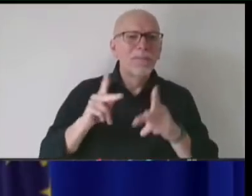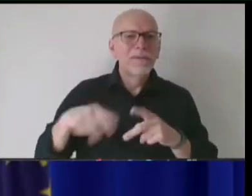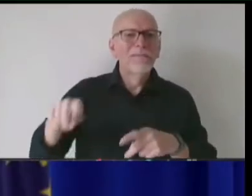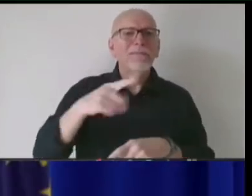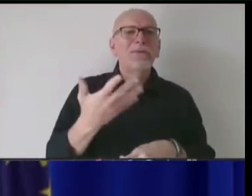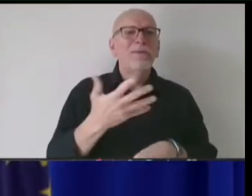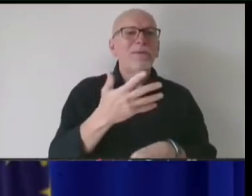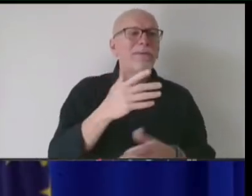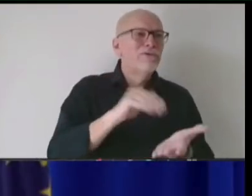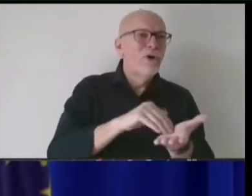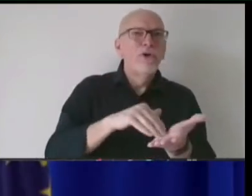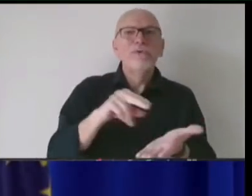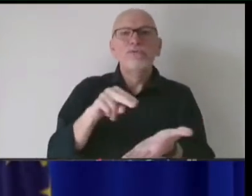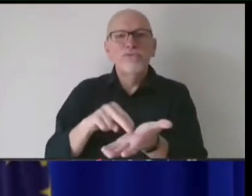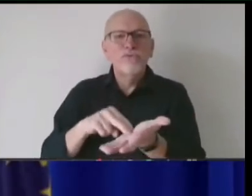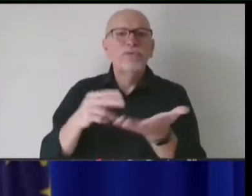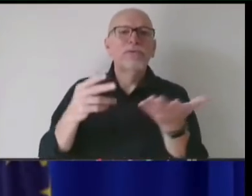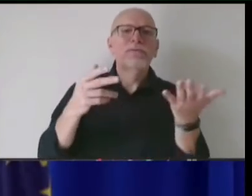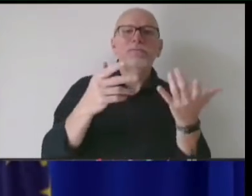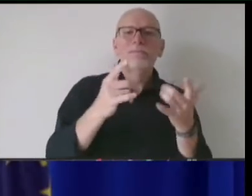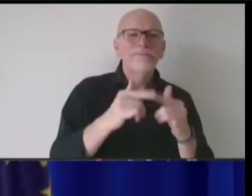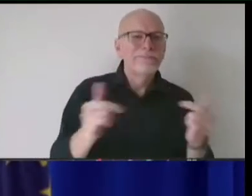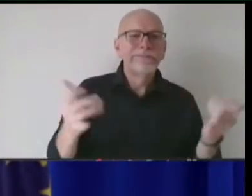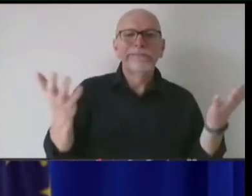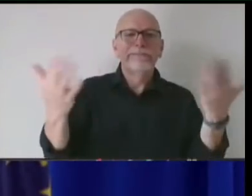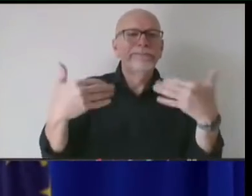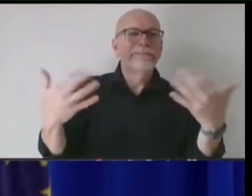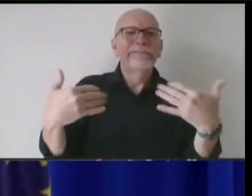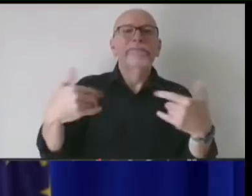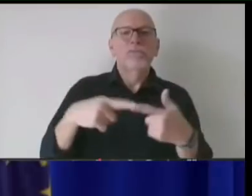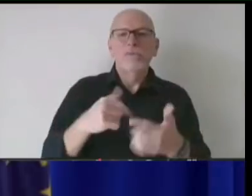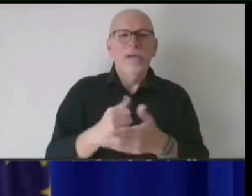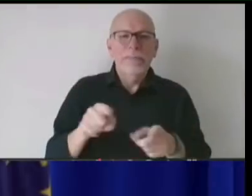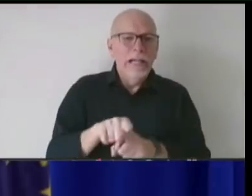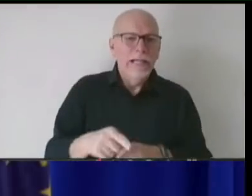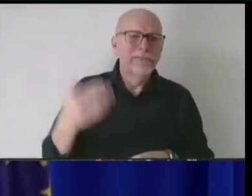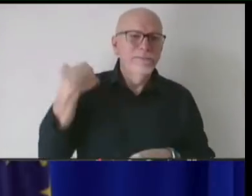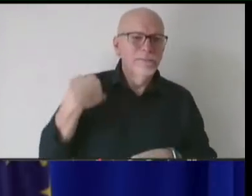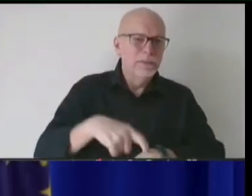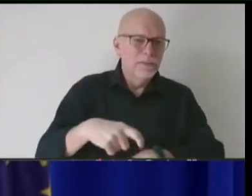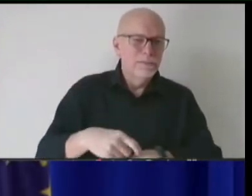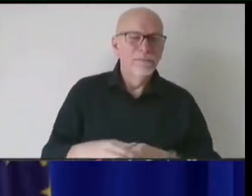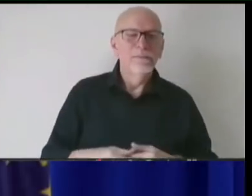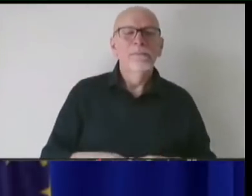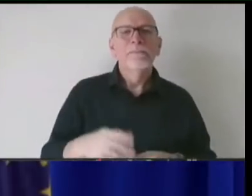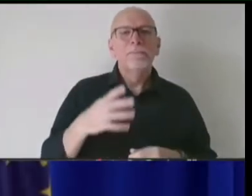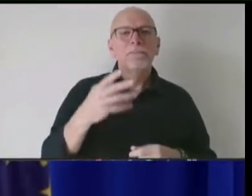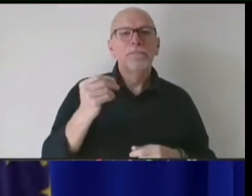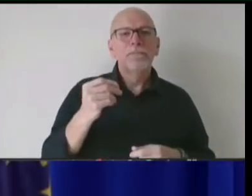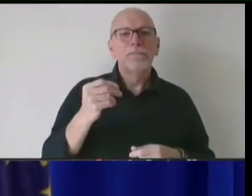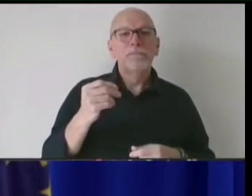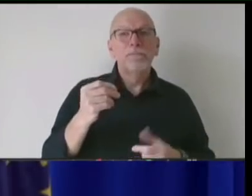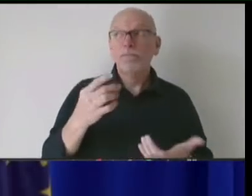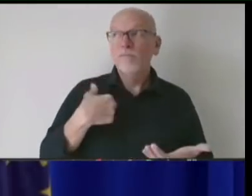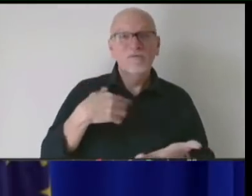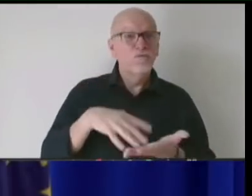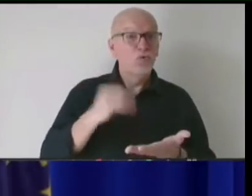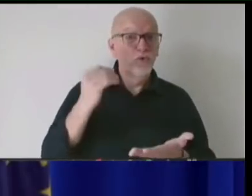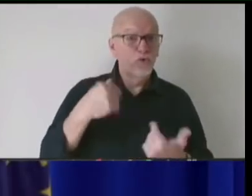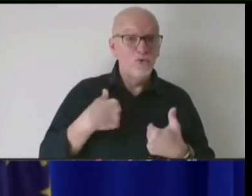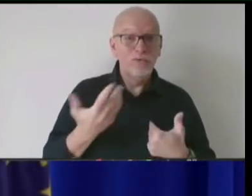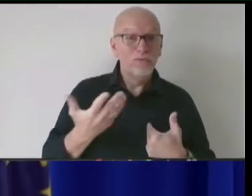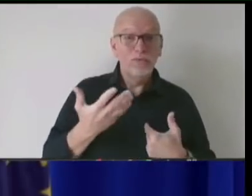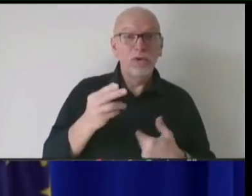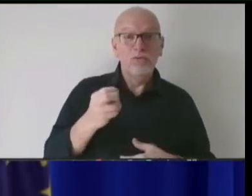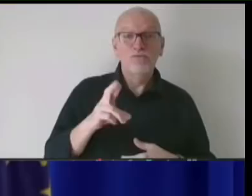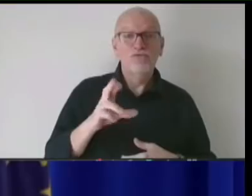and nurses and other members of the community to come back in and help like they did the first time around. And if I've learned anything, I've learned that Hoosiers step up to the